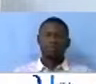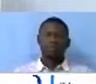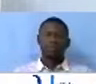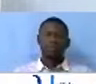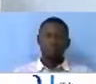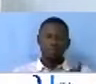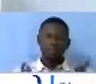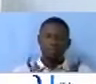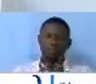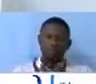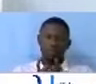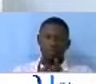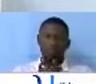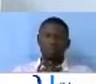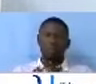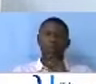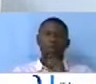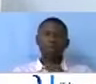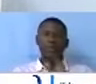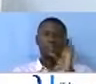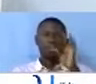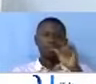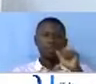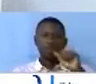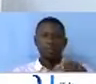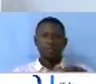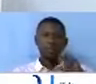Tamsir Jase in cuffs,